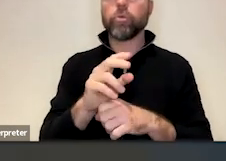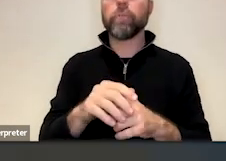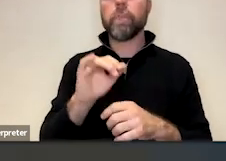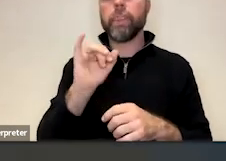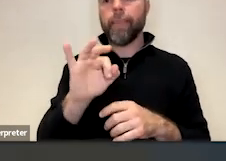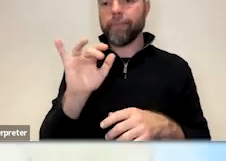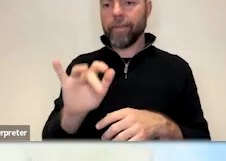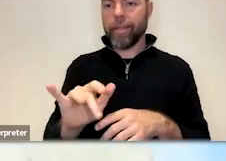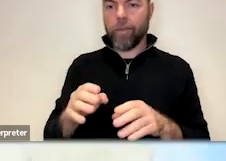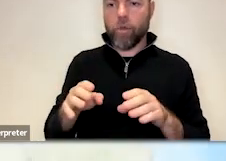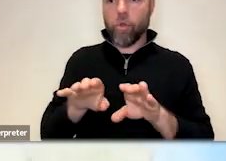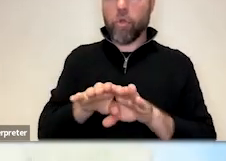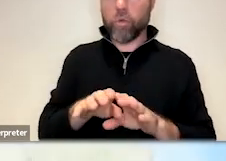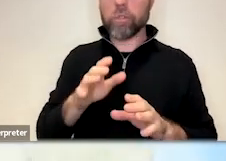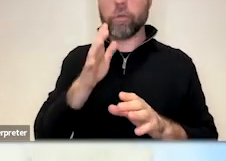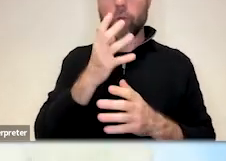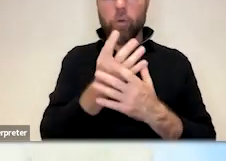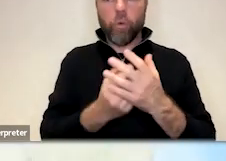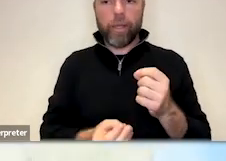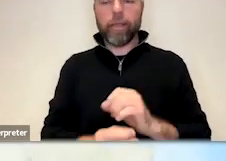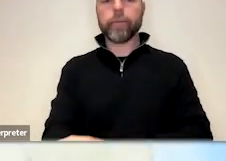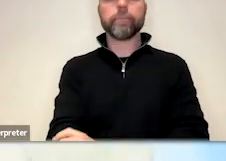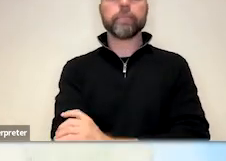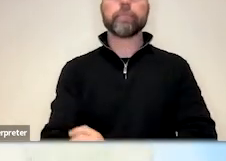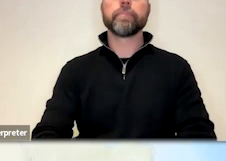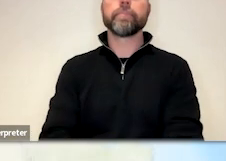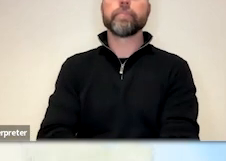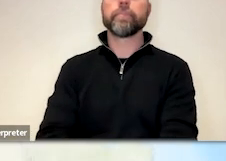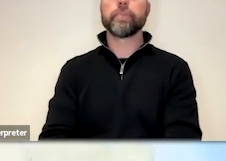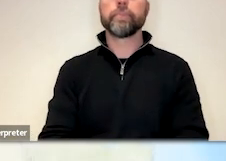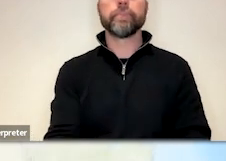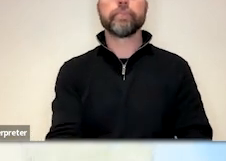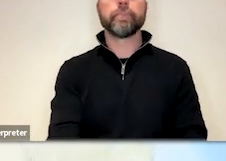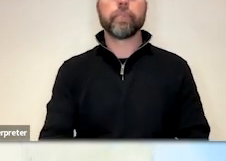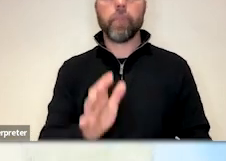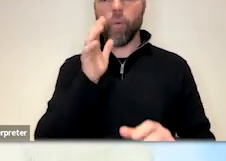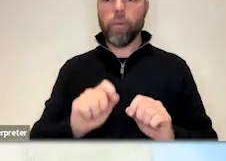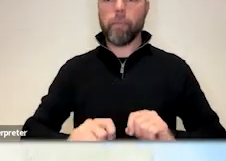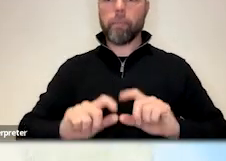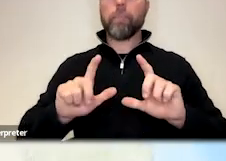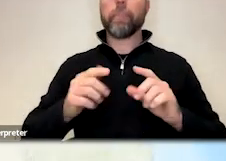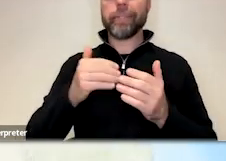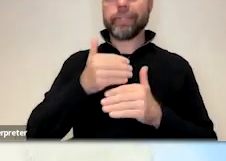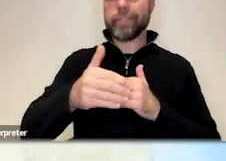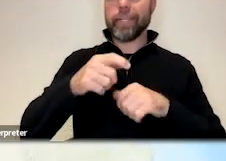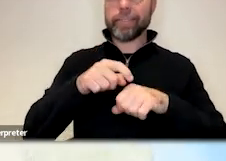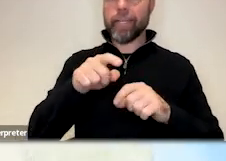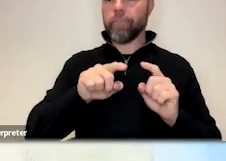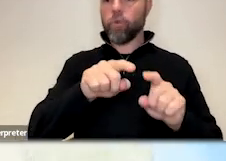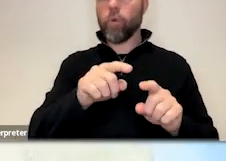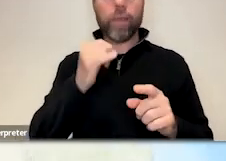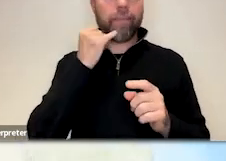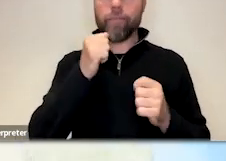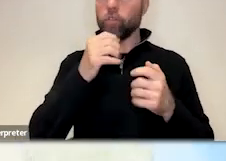hit close, this will go away and it will pop back up the next time I visit the site. If I don't want it to